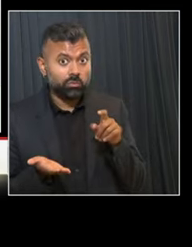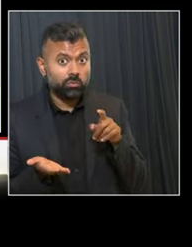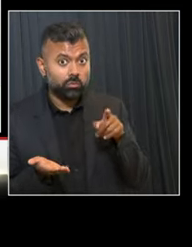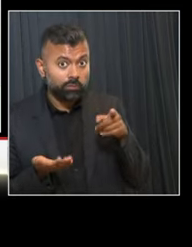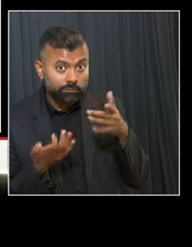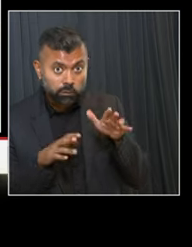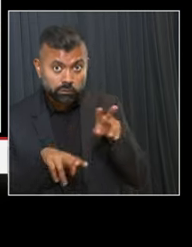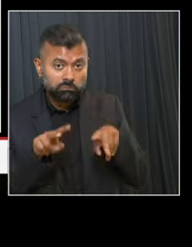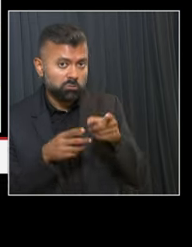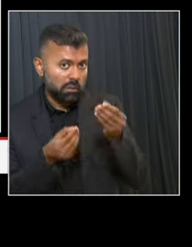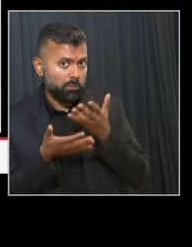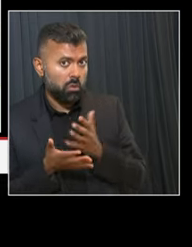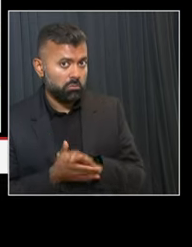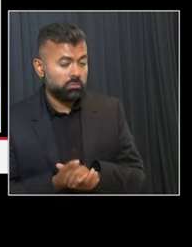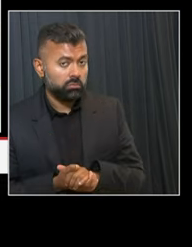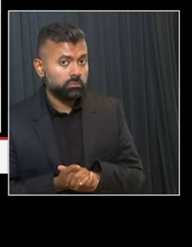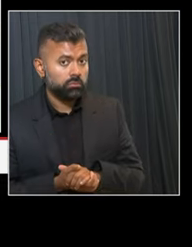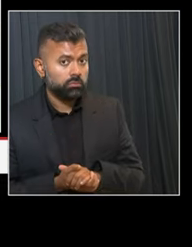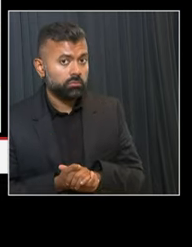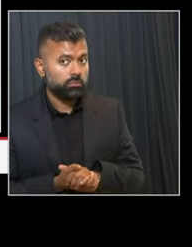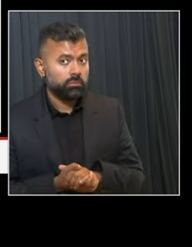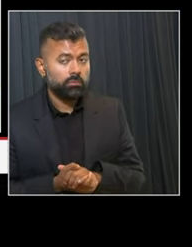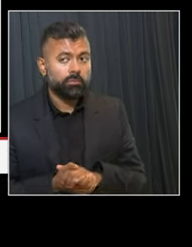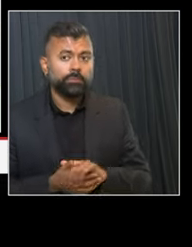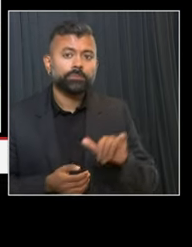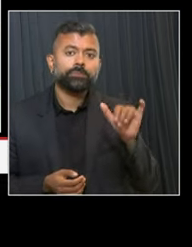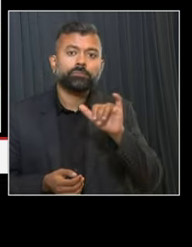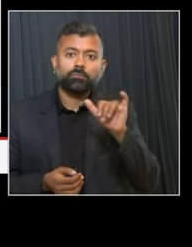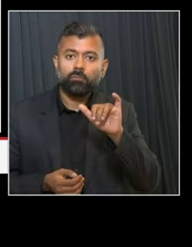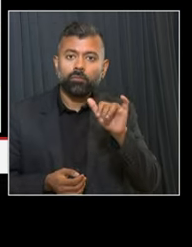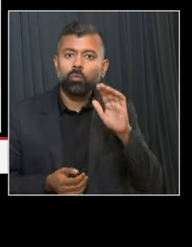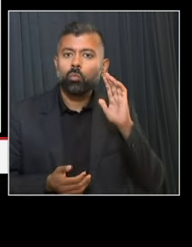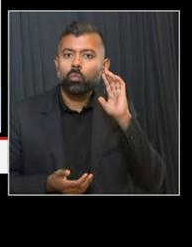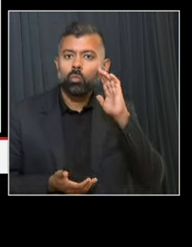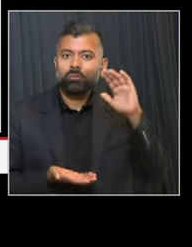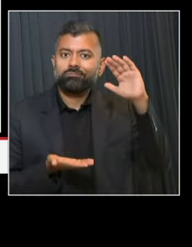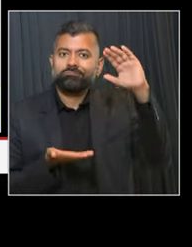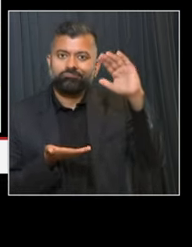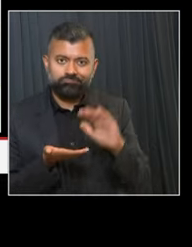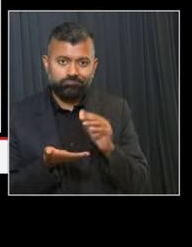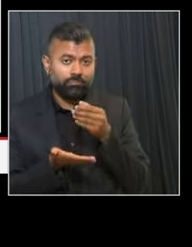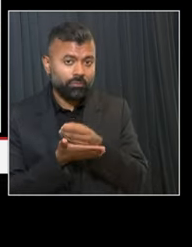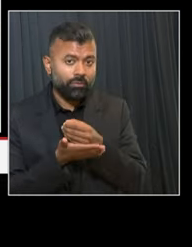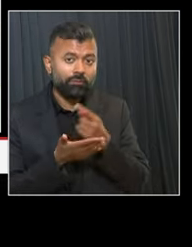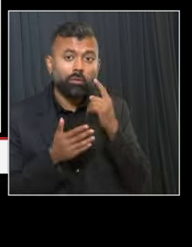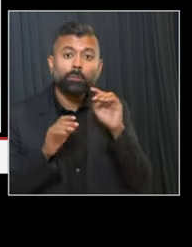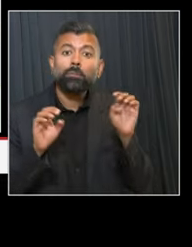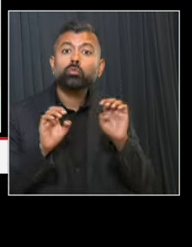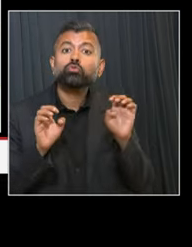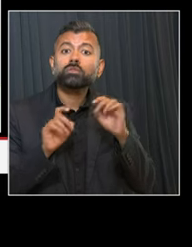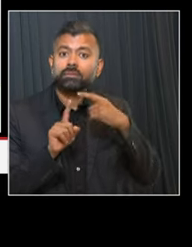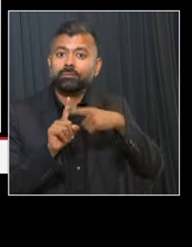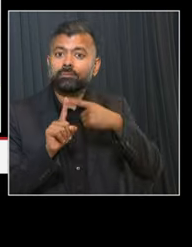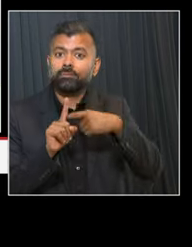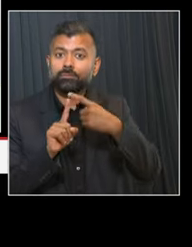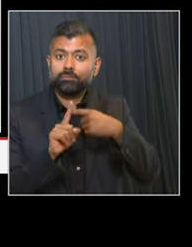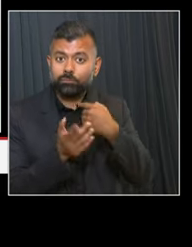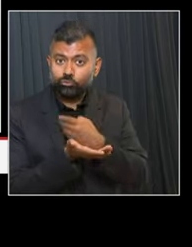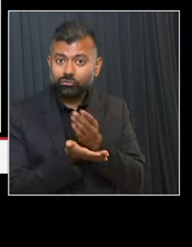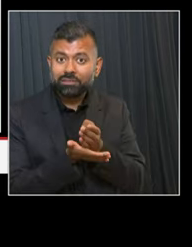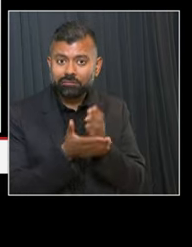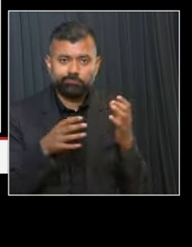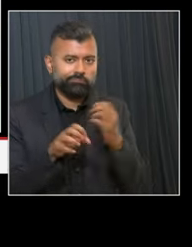There's also a significant cut for emergency rental assistance. We work cooperatively across the government